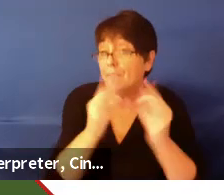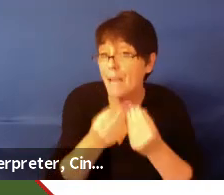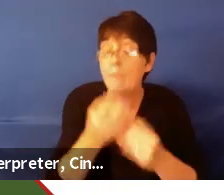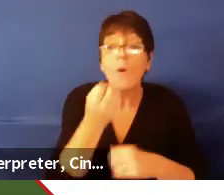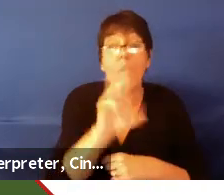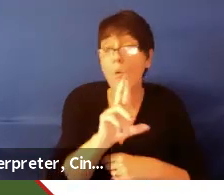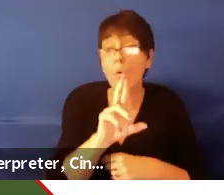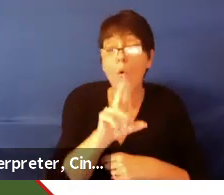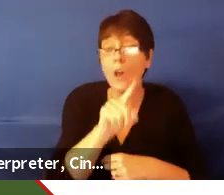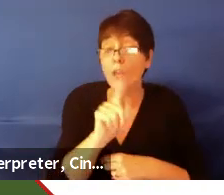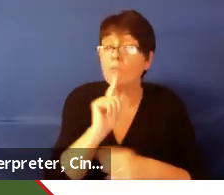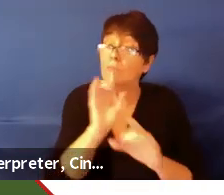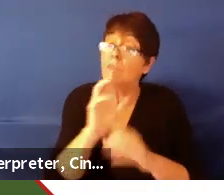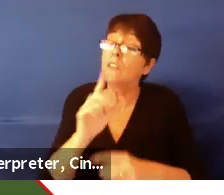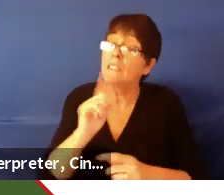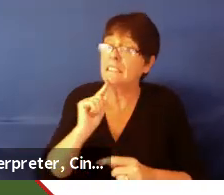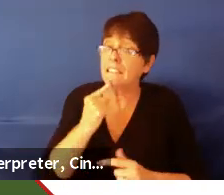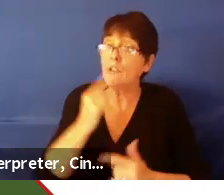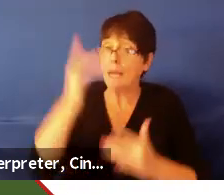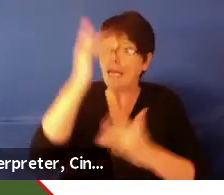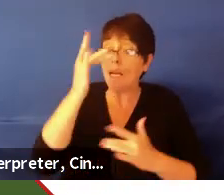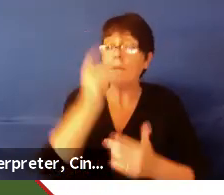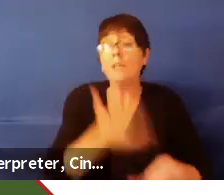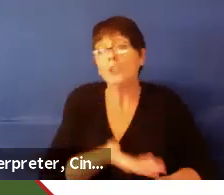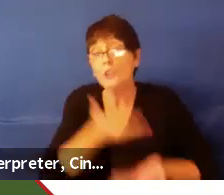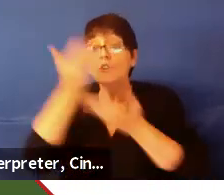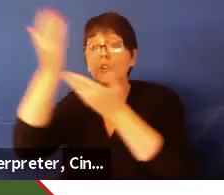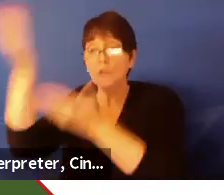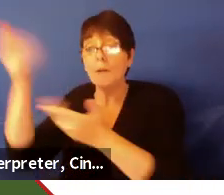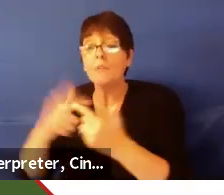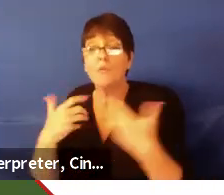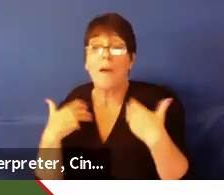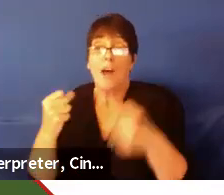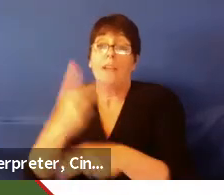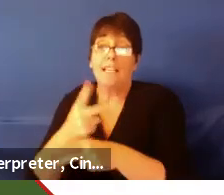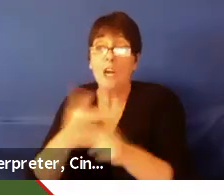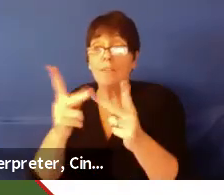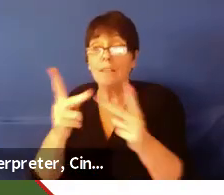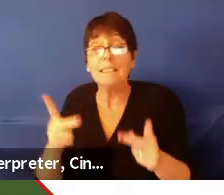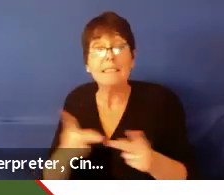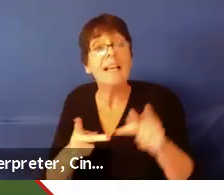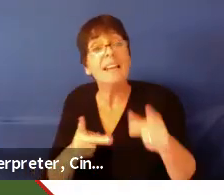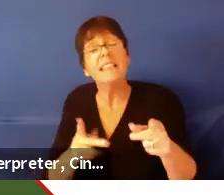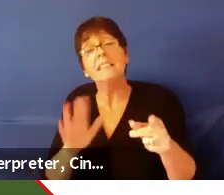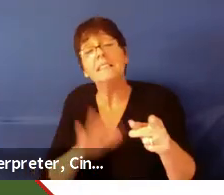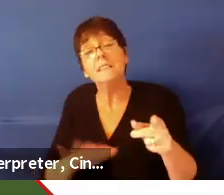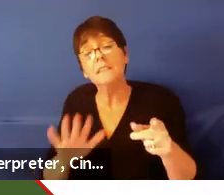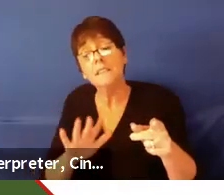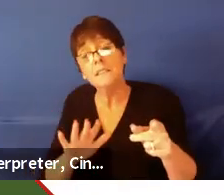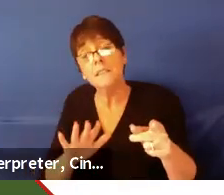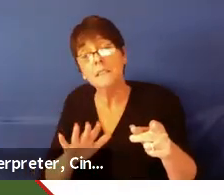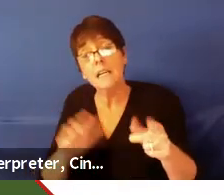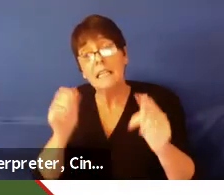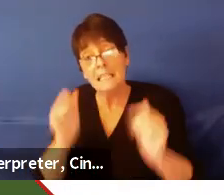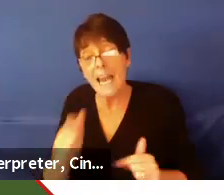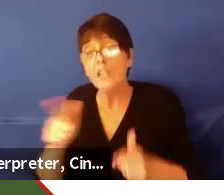they're critically ill, they may be transported to a healthcare facility. But this is really around, can you manage